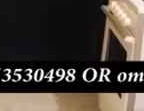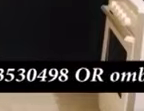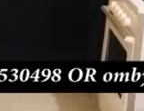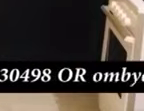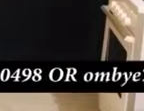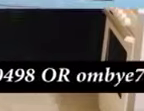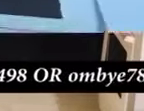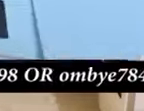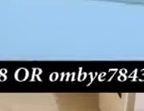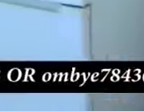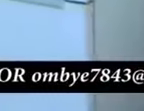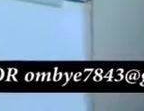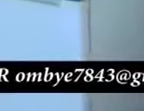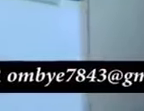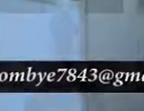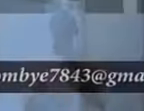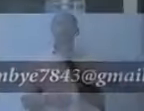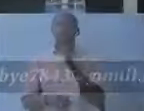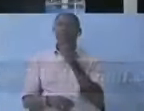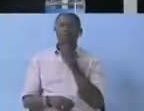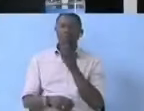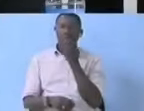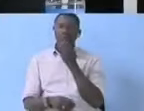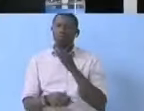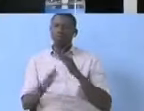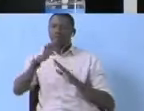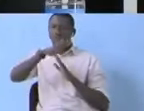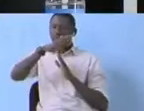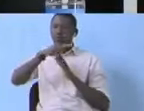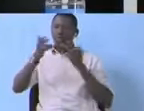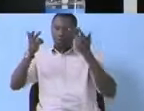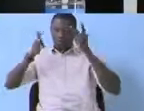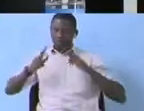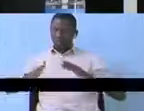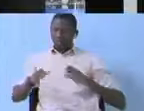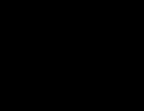nga tek ci gas bi daldi taal toga lekka sa xol séda